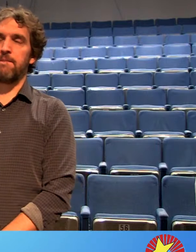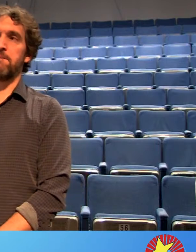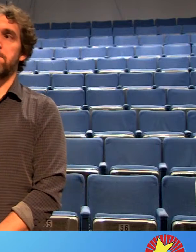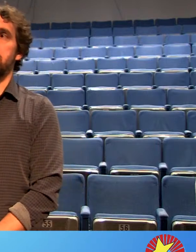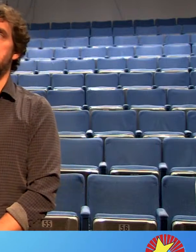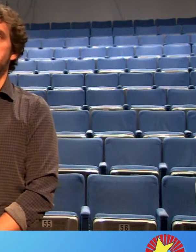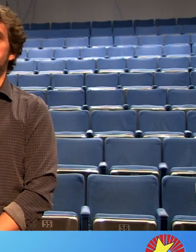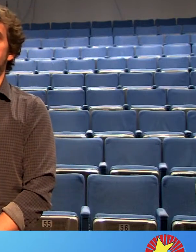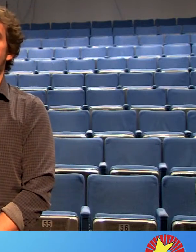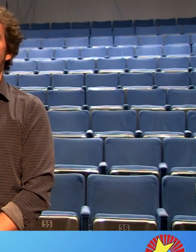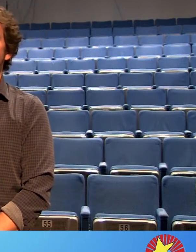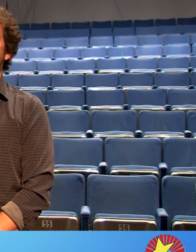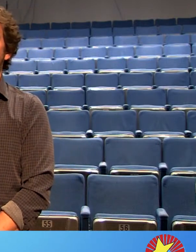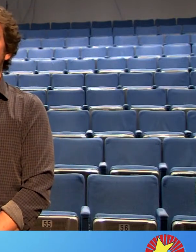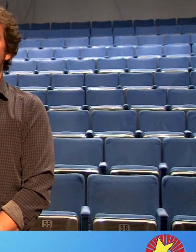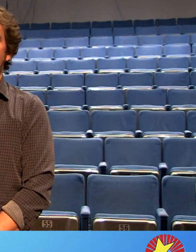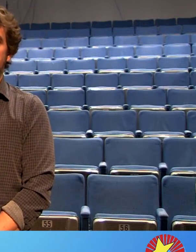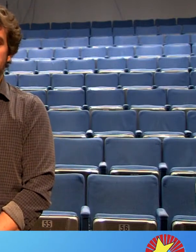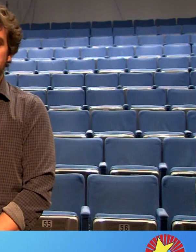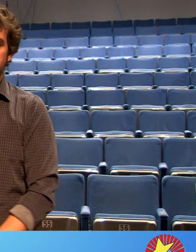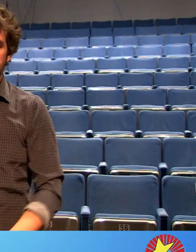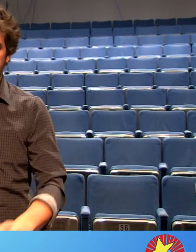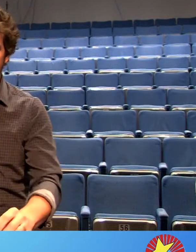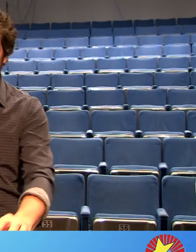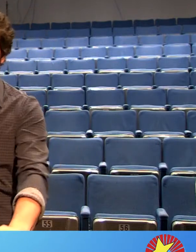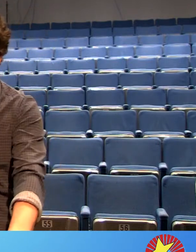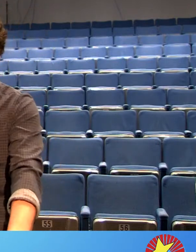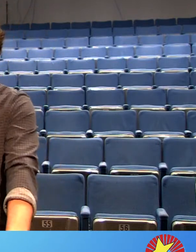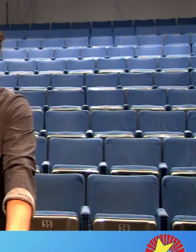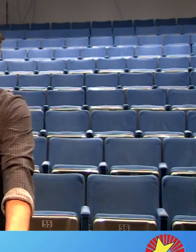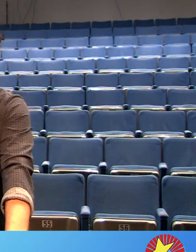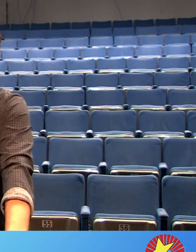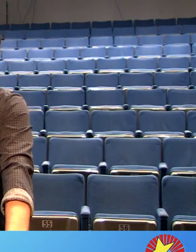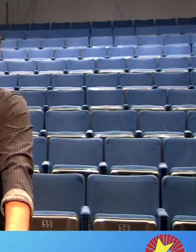Testing. Board members on the phone, can you hear us now?